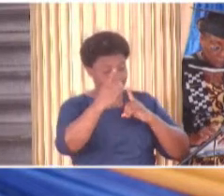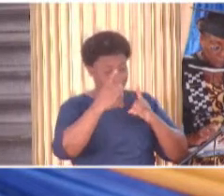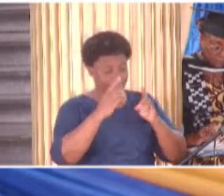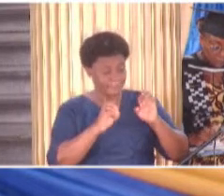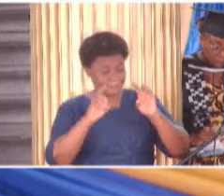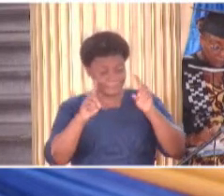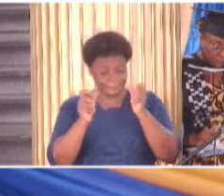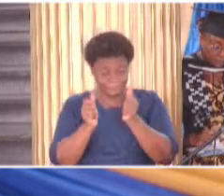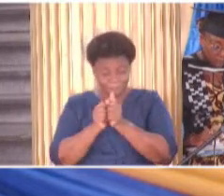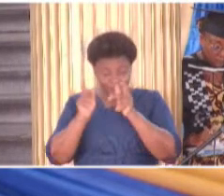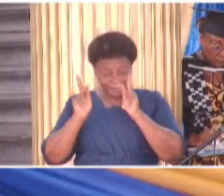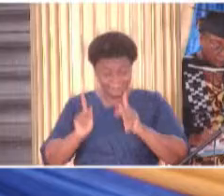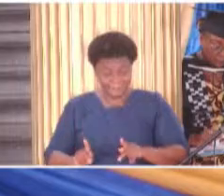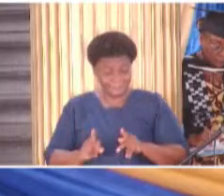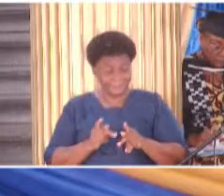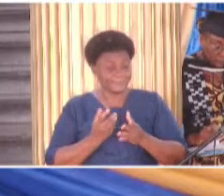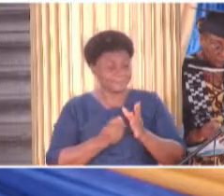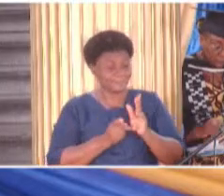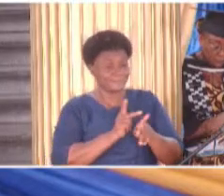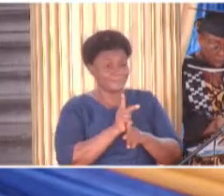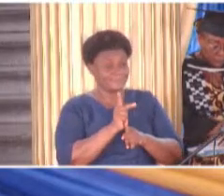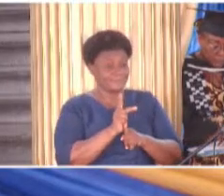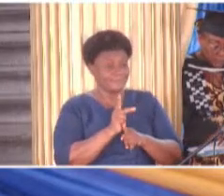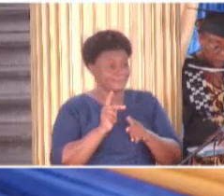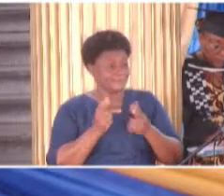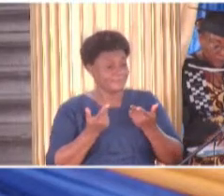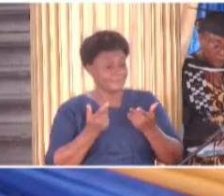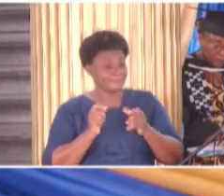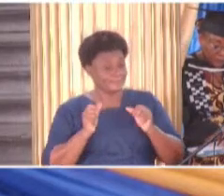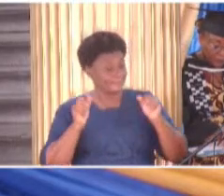your personal and professional commitments.